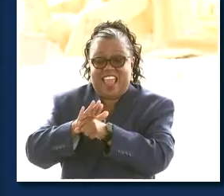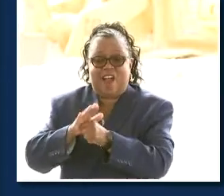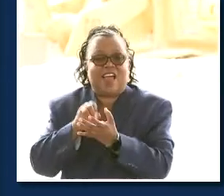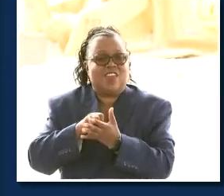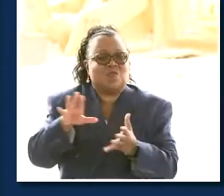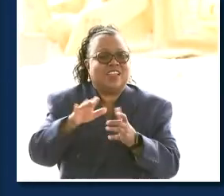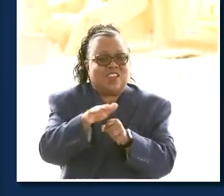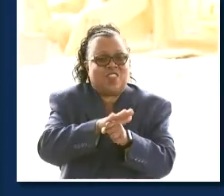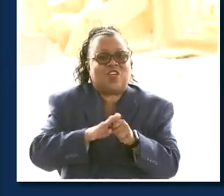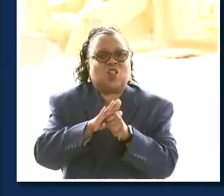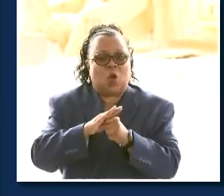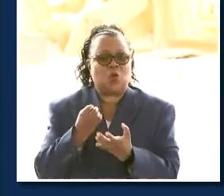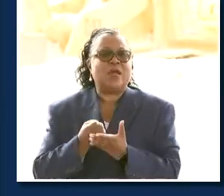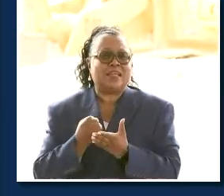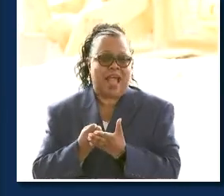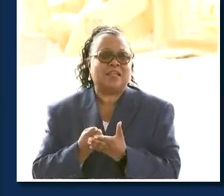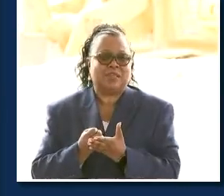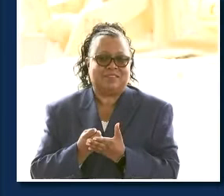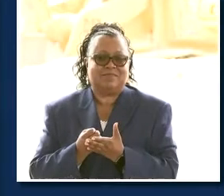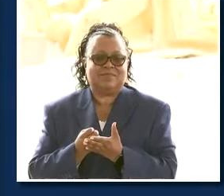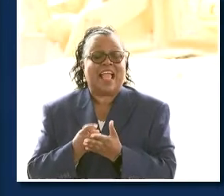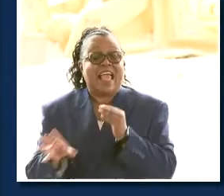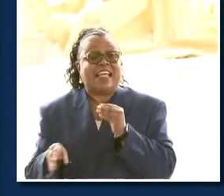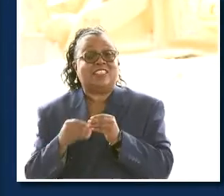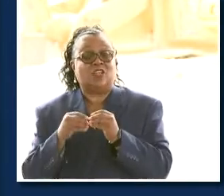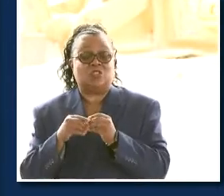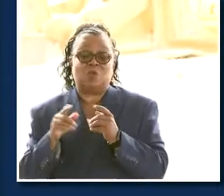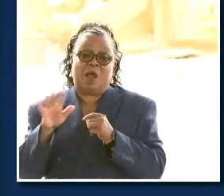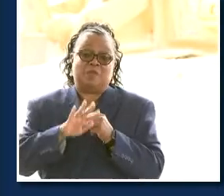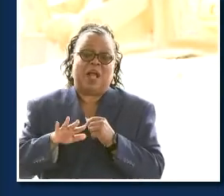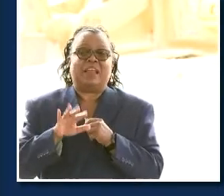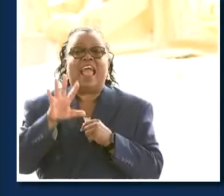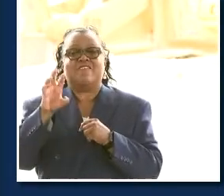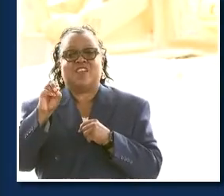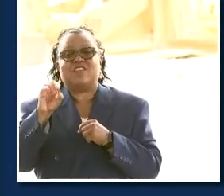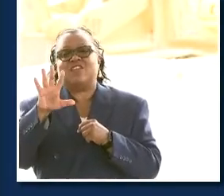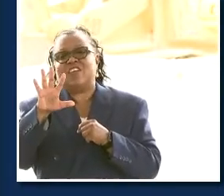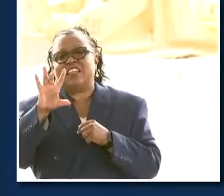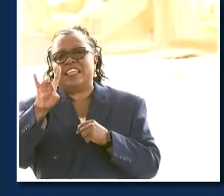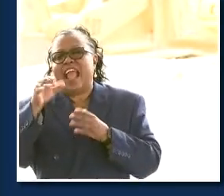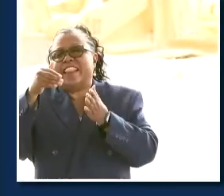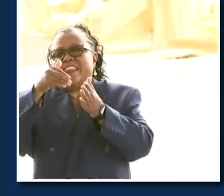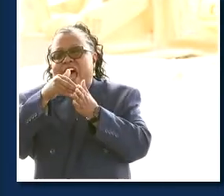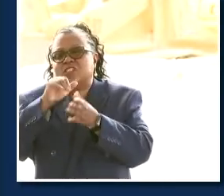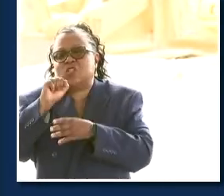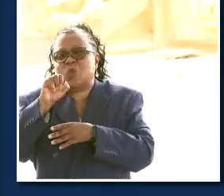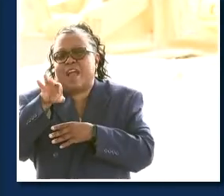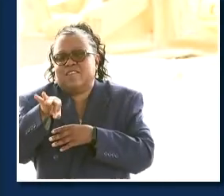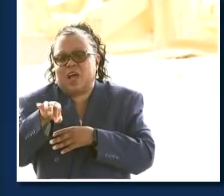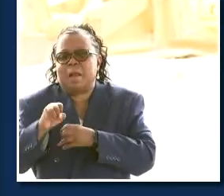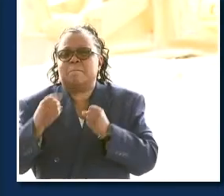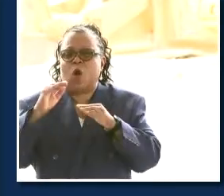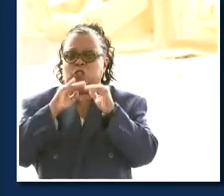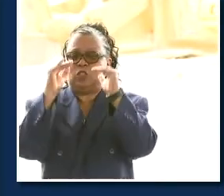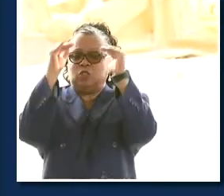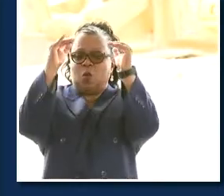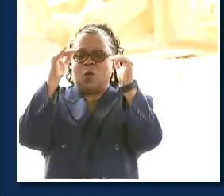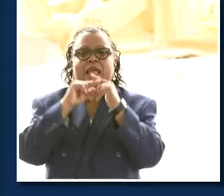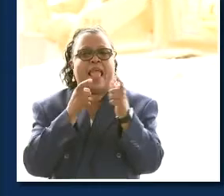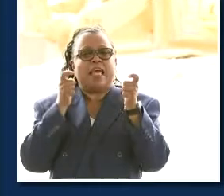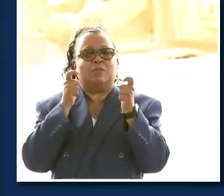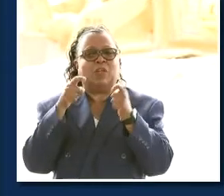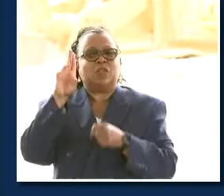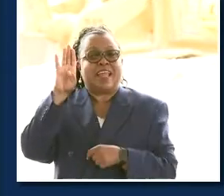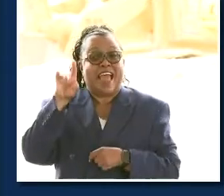enrich the local economy. In addition to an approximately 58,000 square foot multi-story